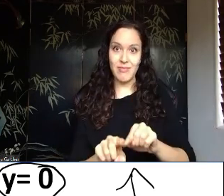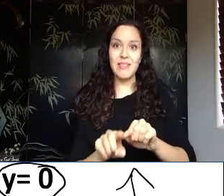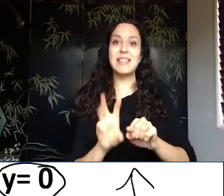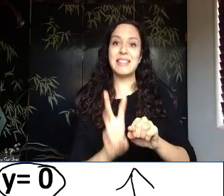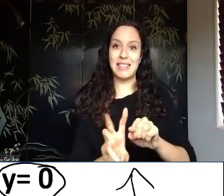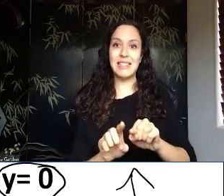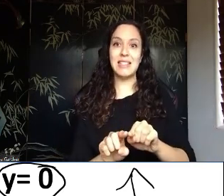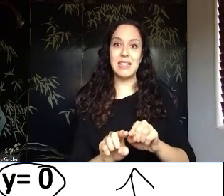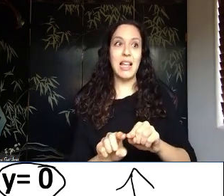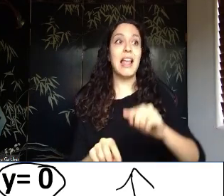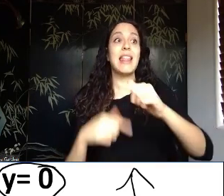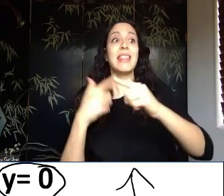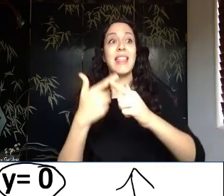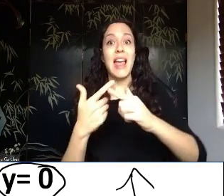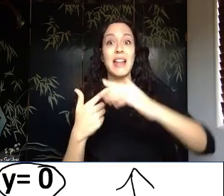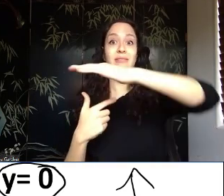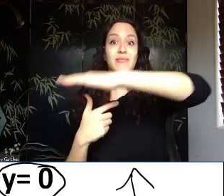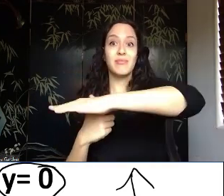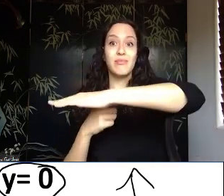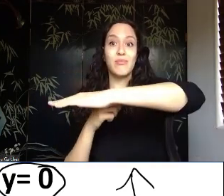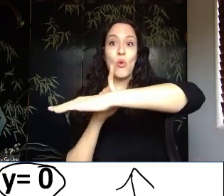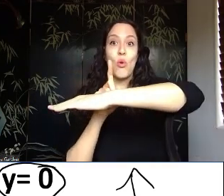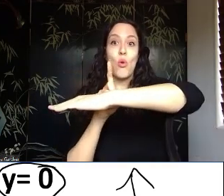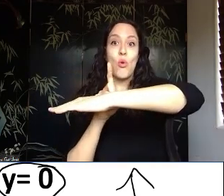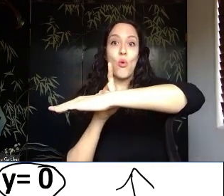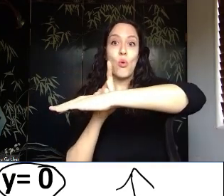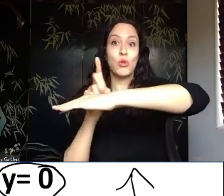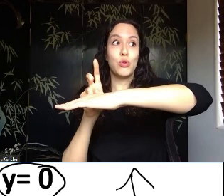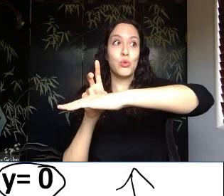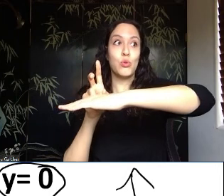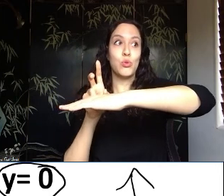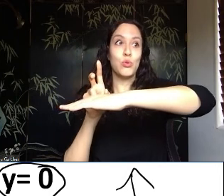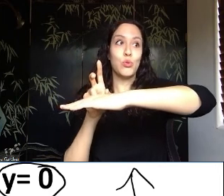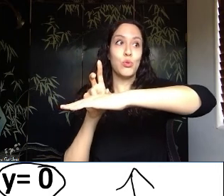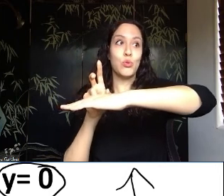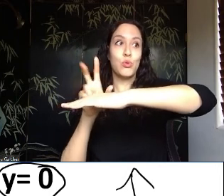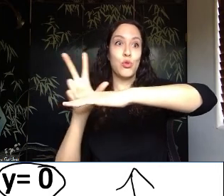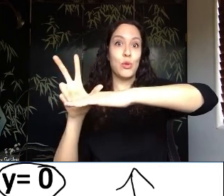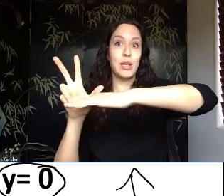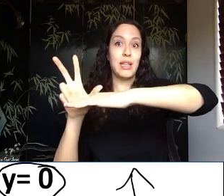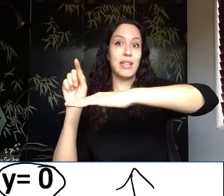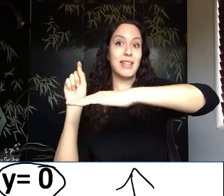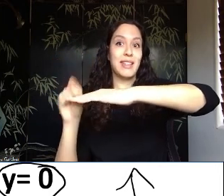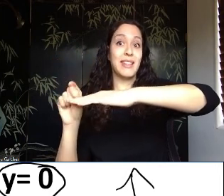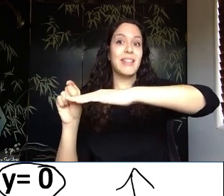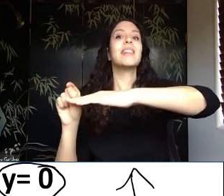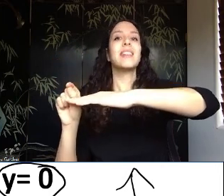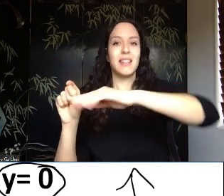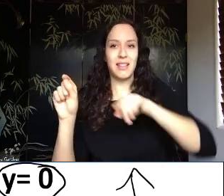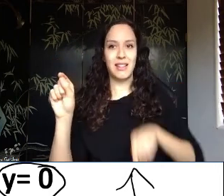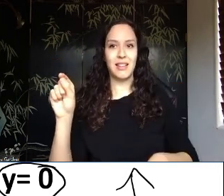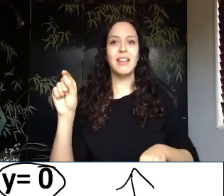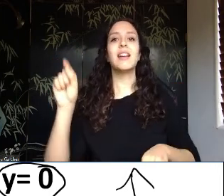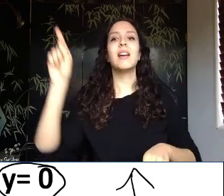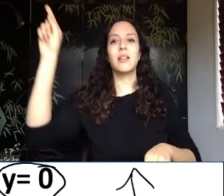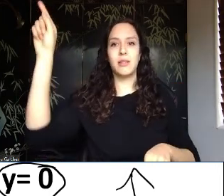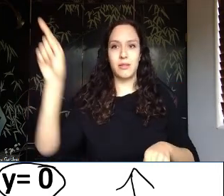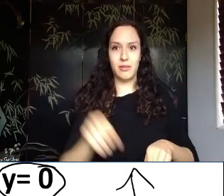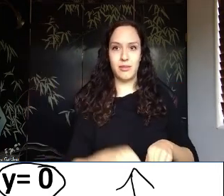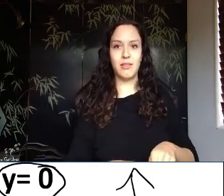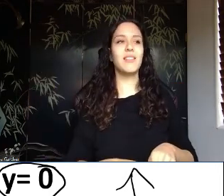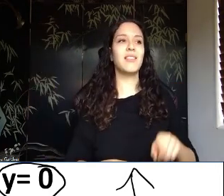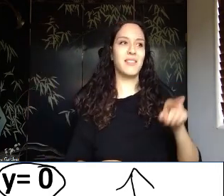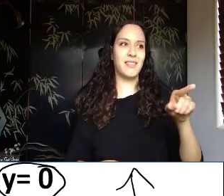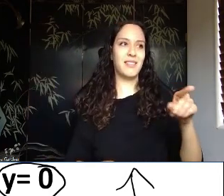my line. Okay, as straight as a line as possible. That was not very good. That's not even